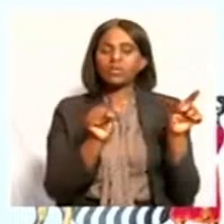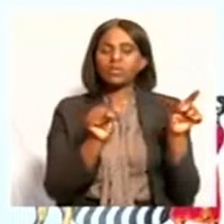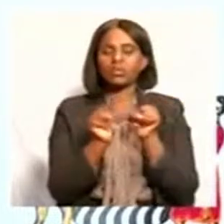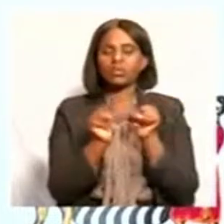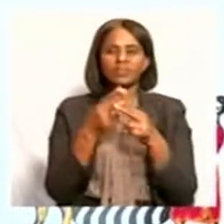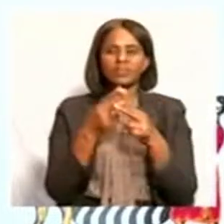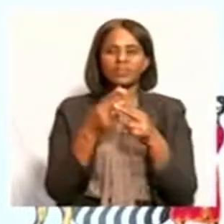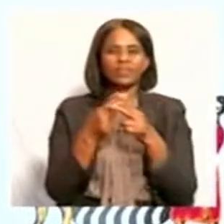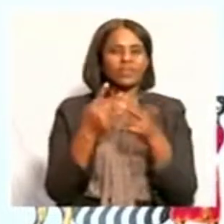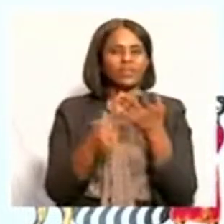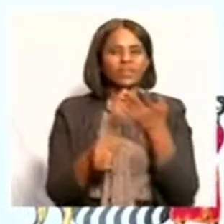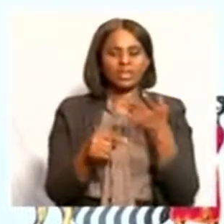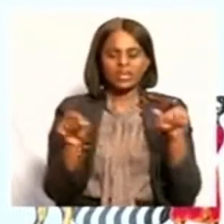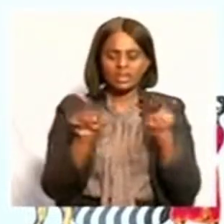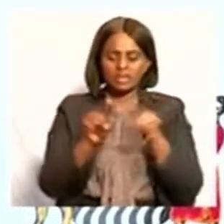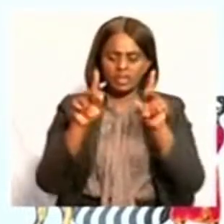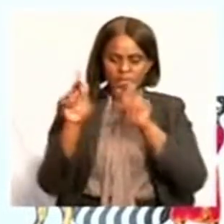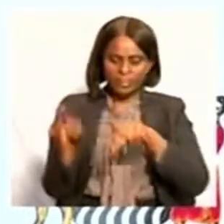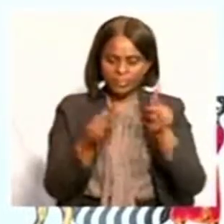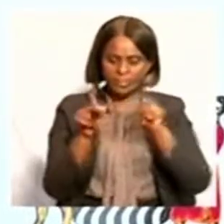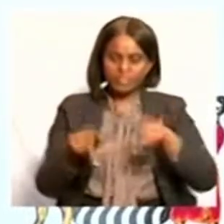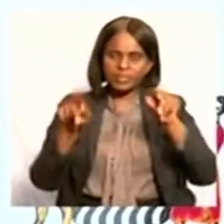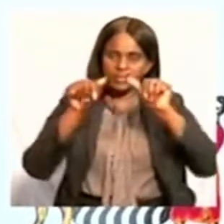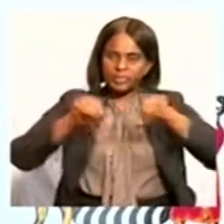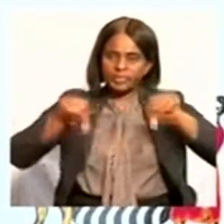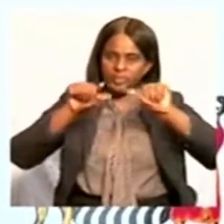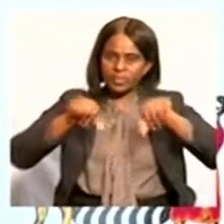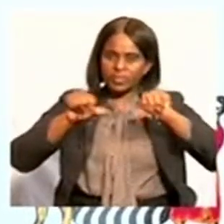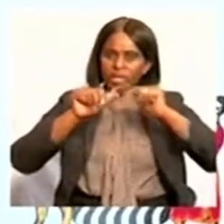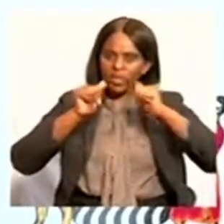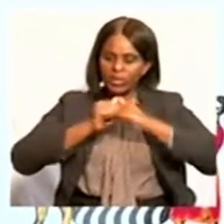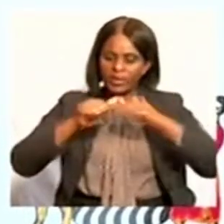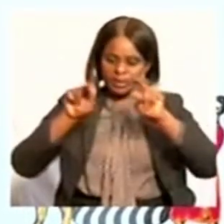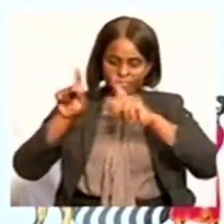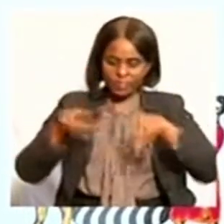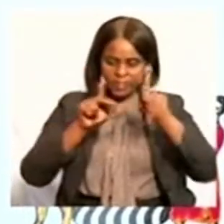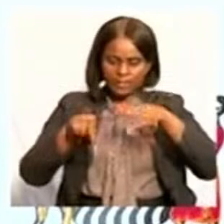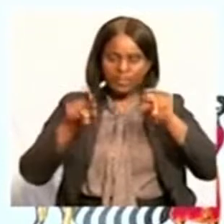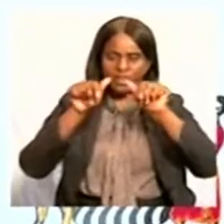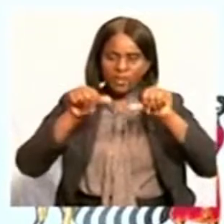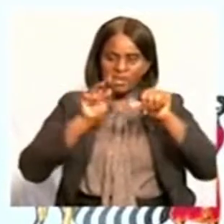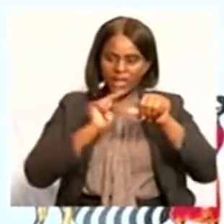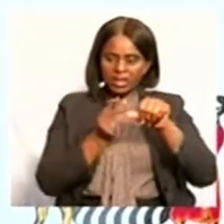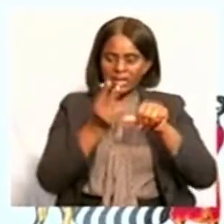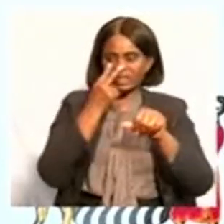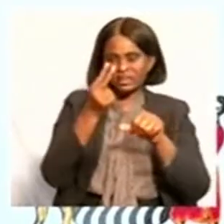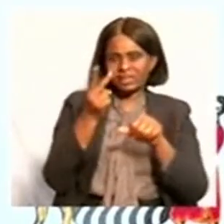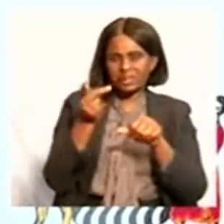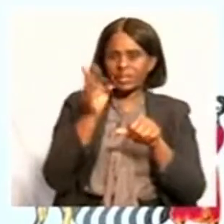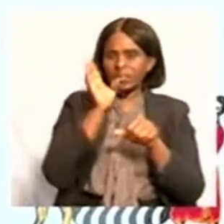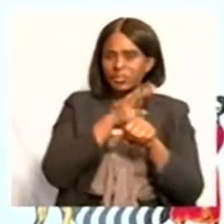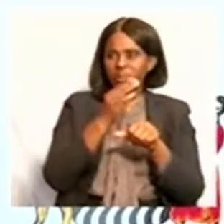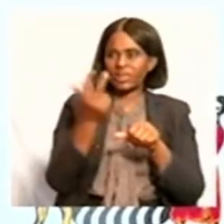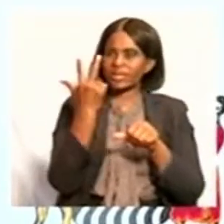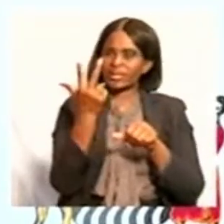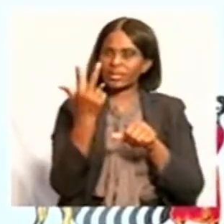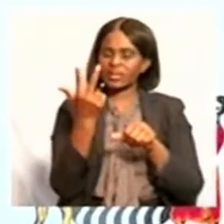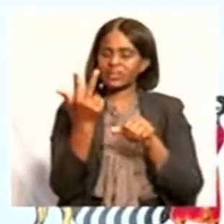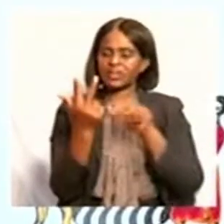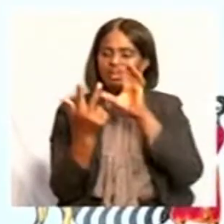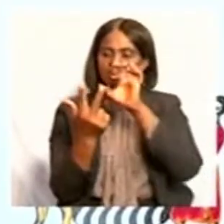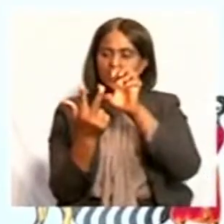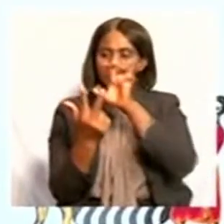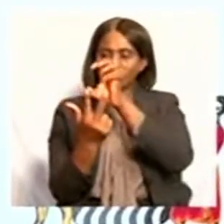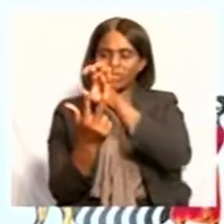called performance audits. And with the performance audits, we look at the 3 E's, which is